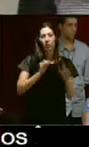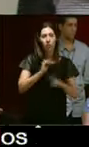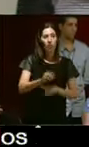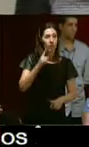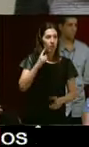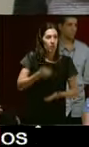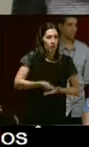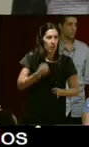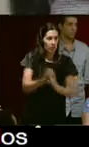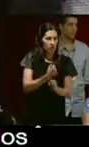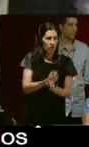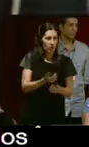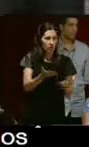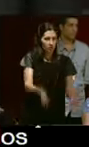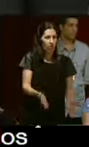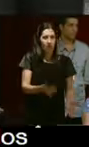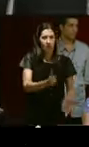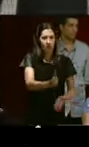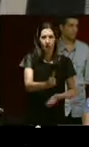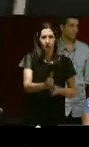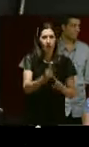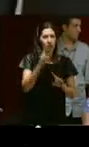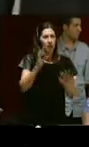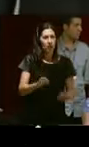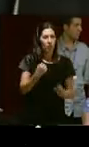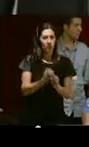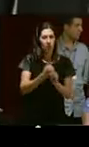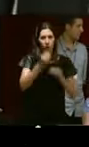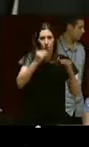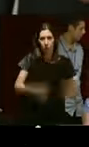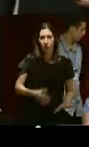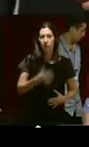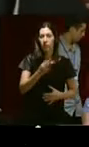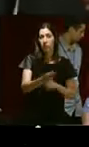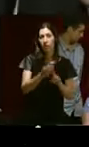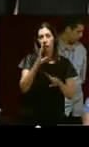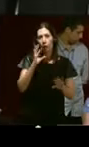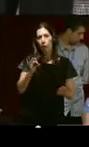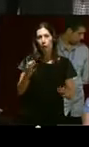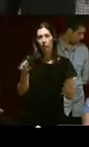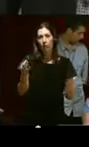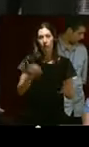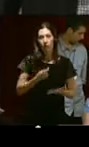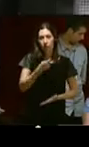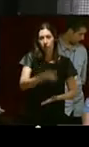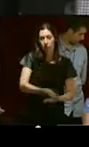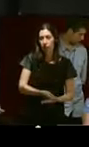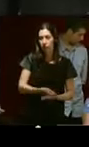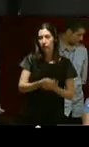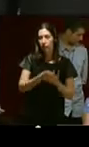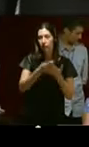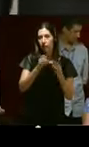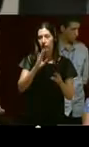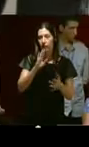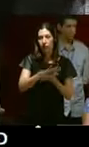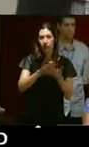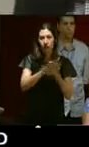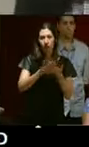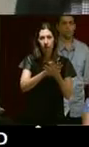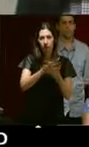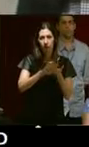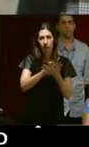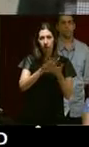another source for financing so that we can pay for the work, because the work has been carried out, and it's a very positive piece of work, and of course it